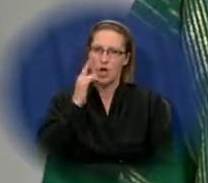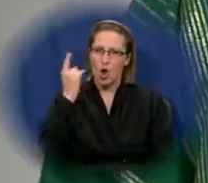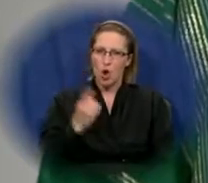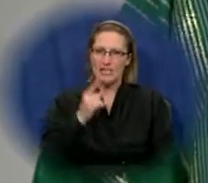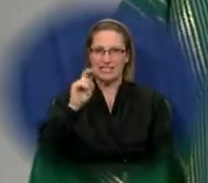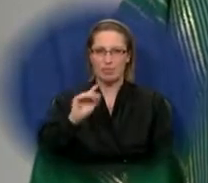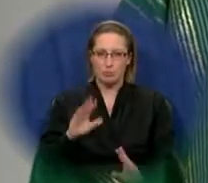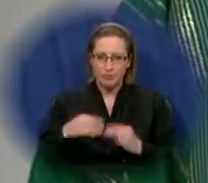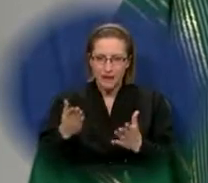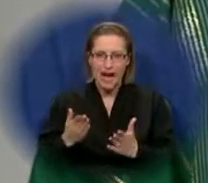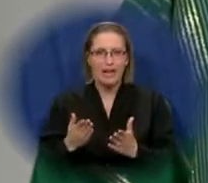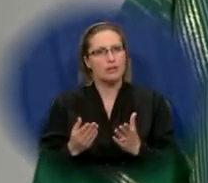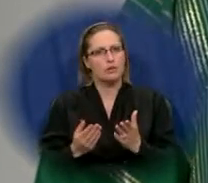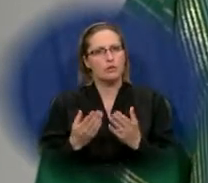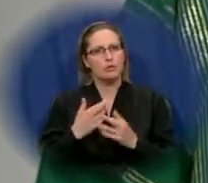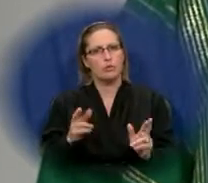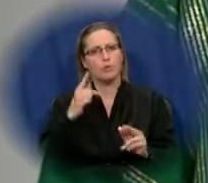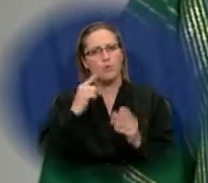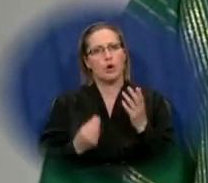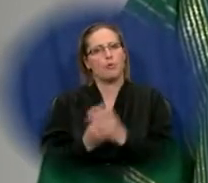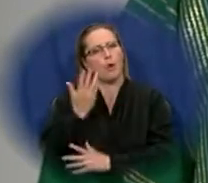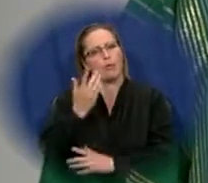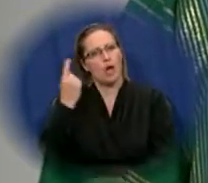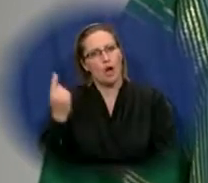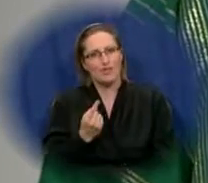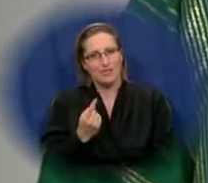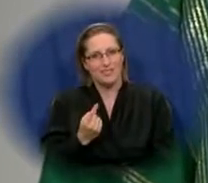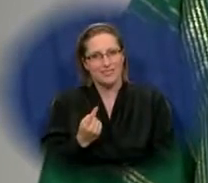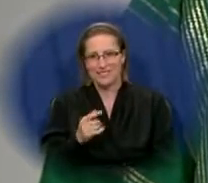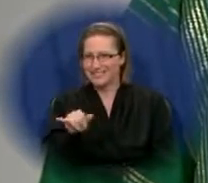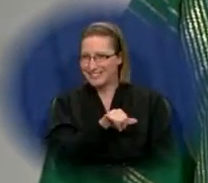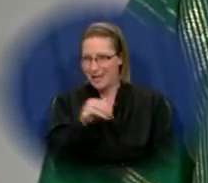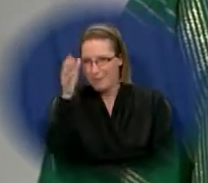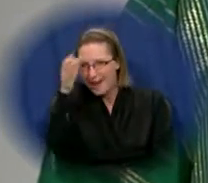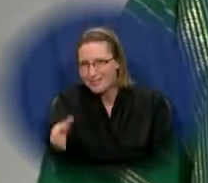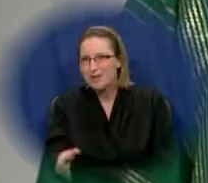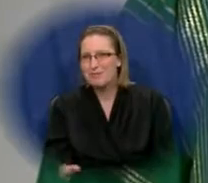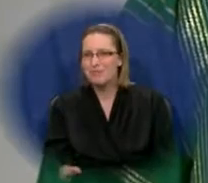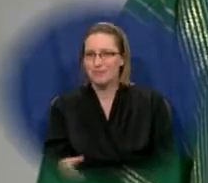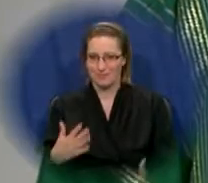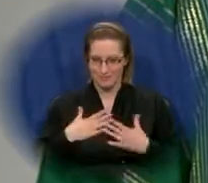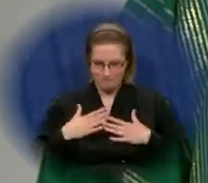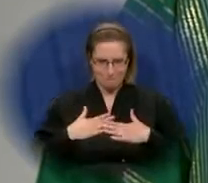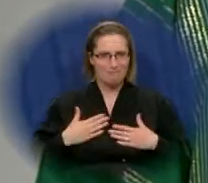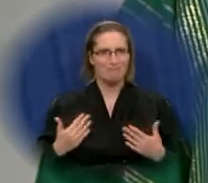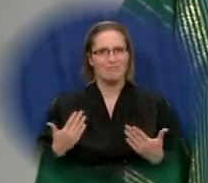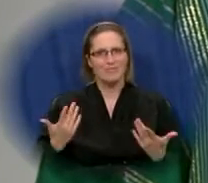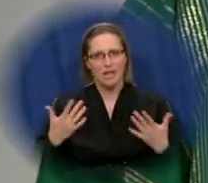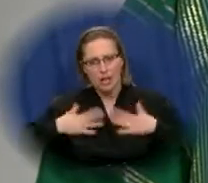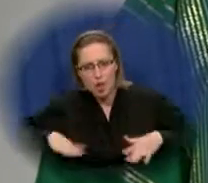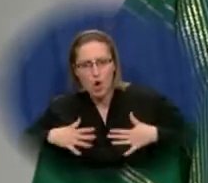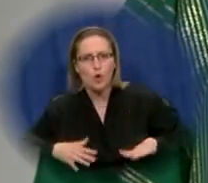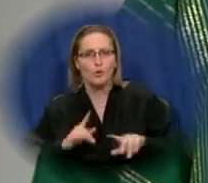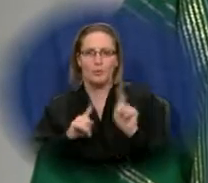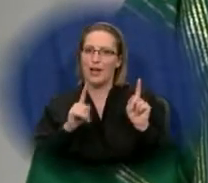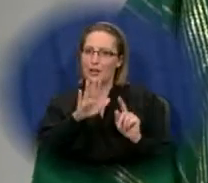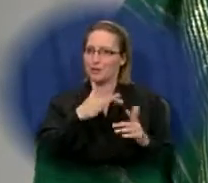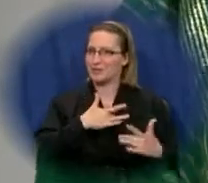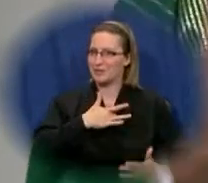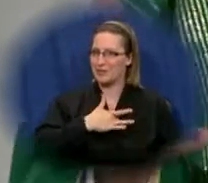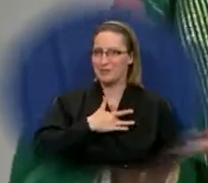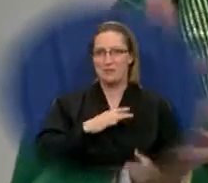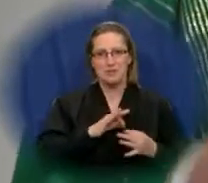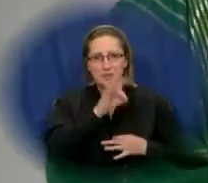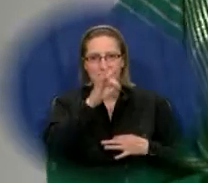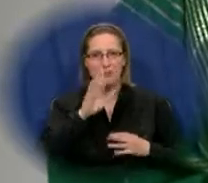to provide room to grow. We need room to grow, certainly with clothing. But it isn't that true, it's